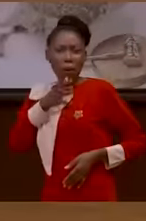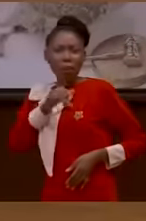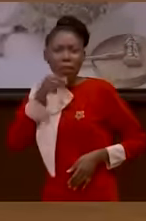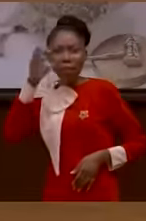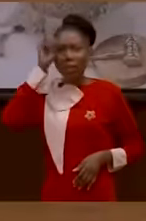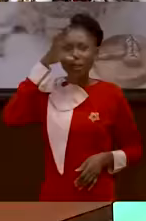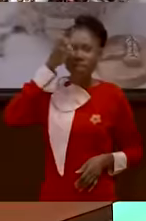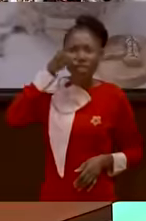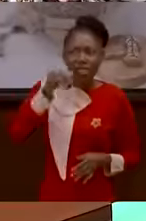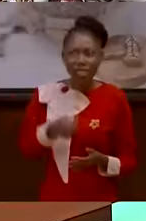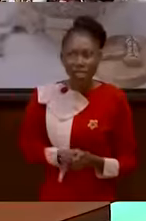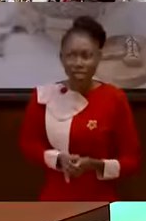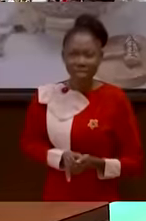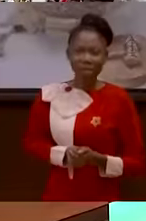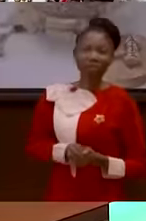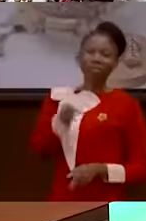been used for sacrifice. So,